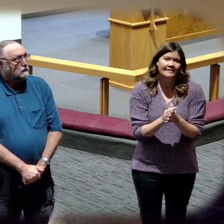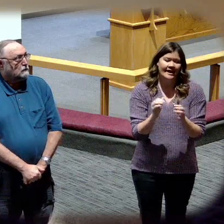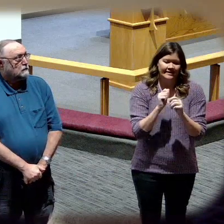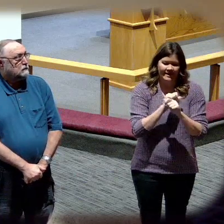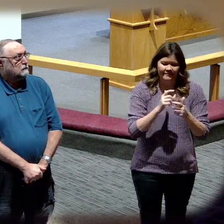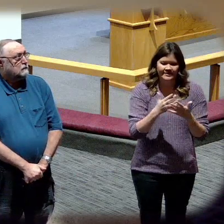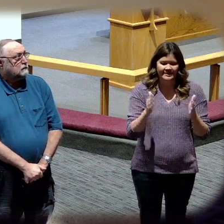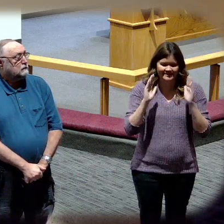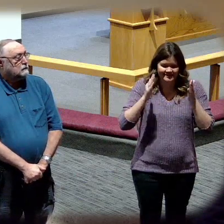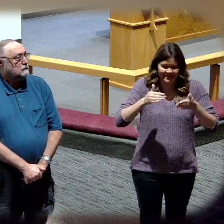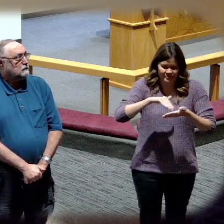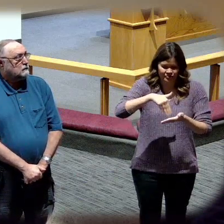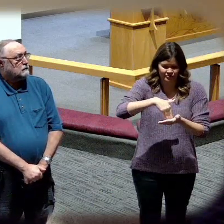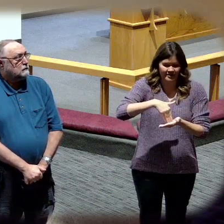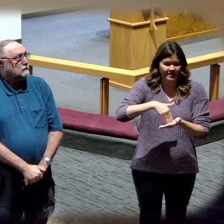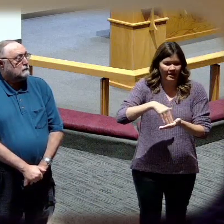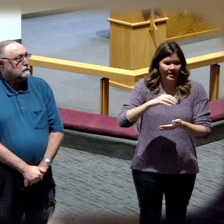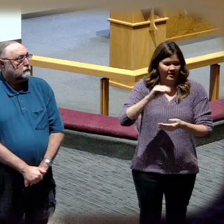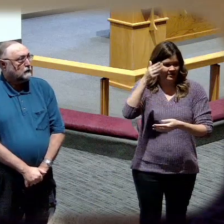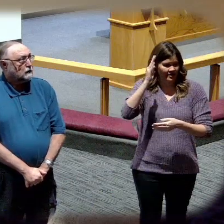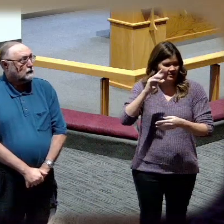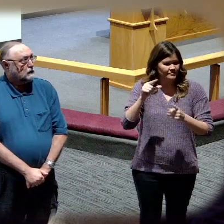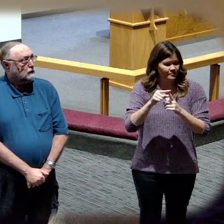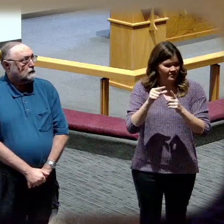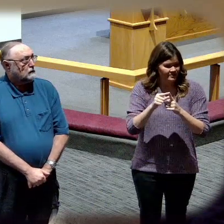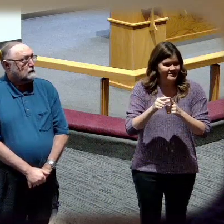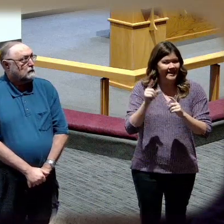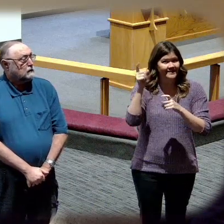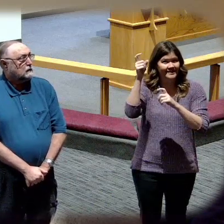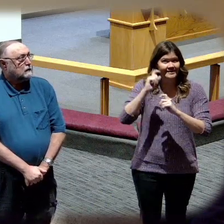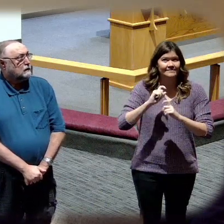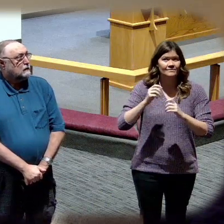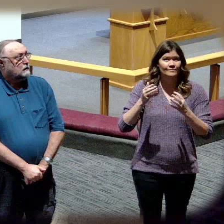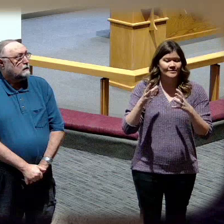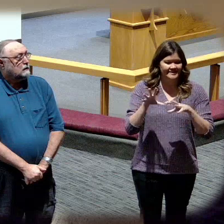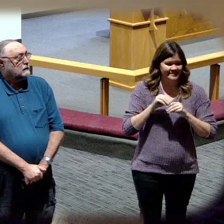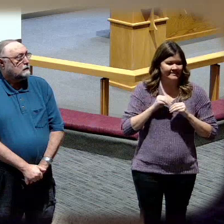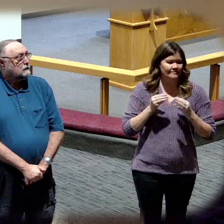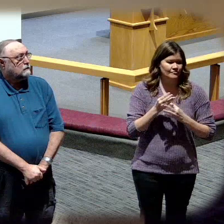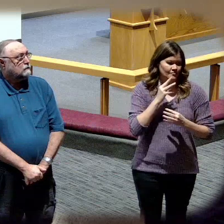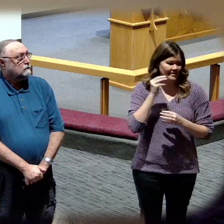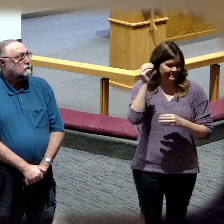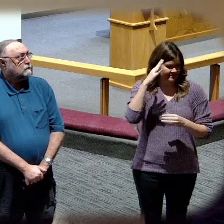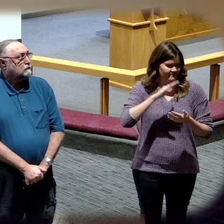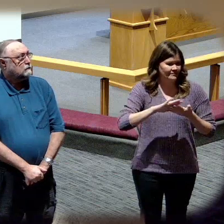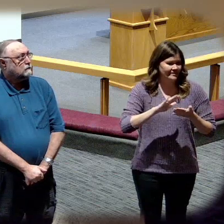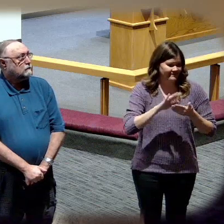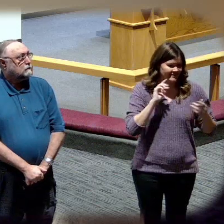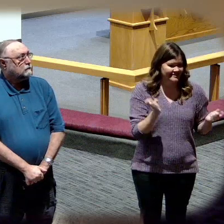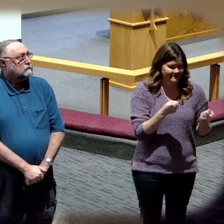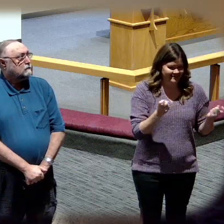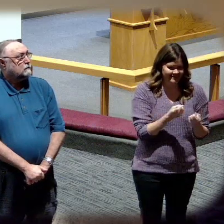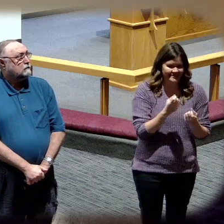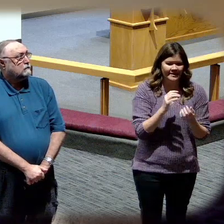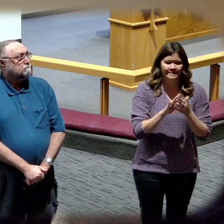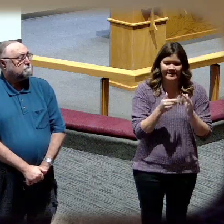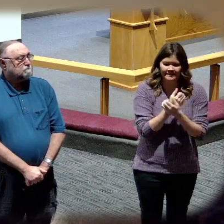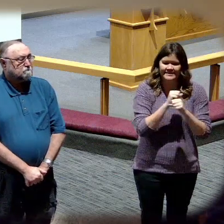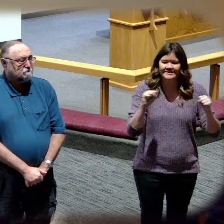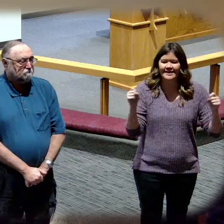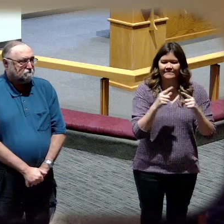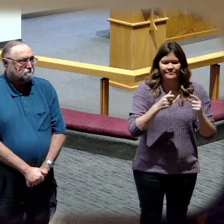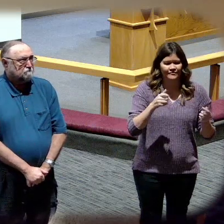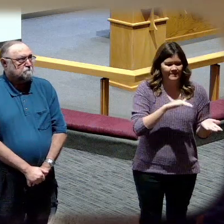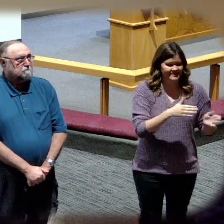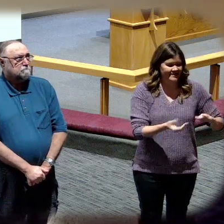Word, the lasting gifts received in baptism, including the forgiveness of sins, rescue from death and the devil, and